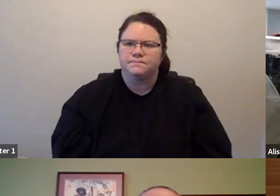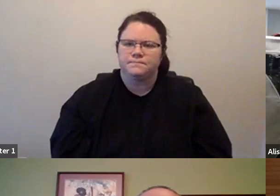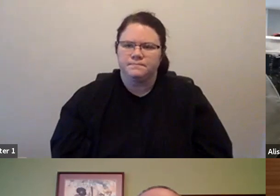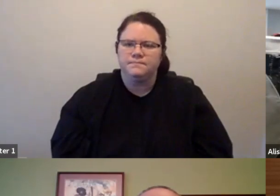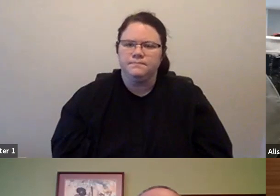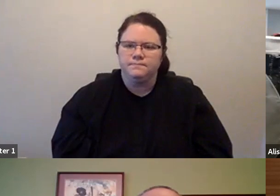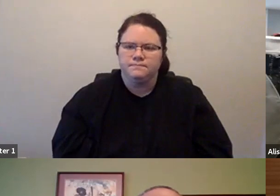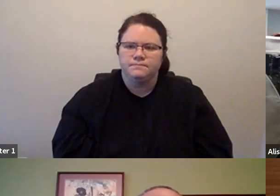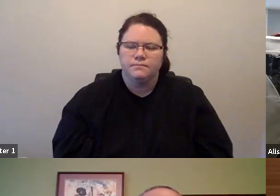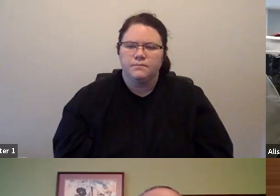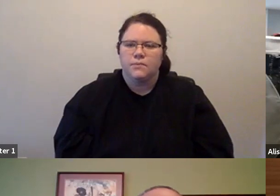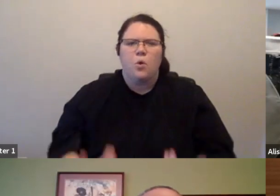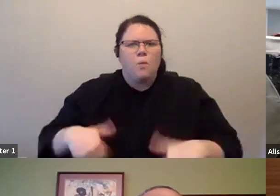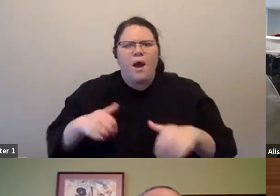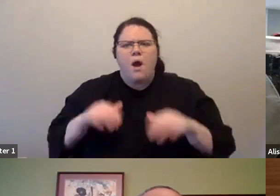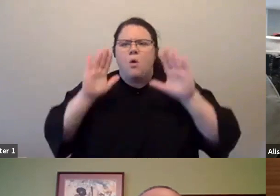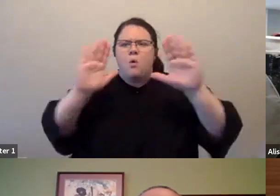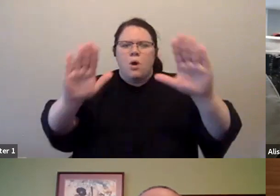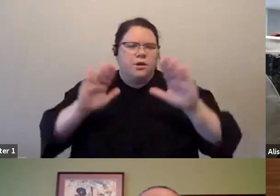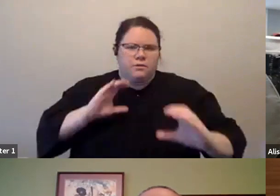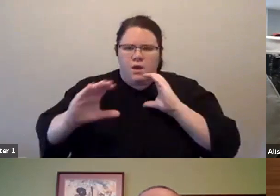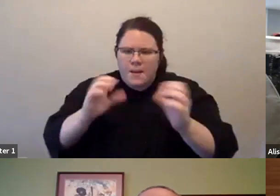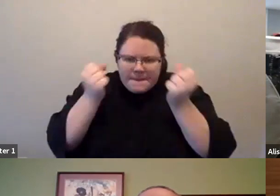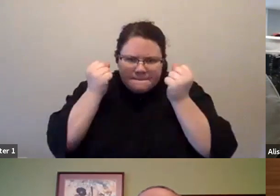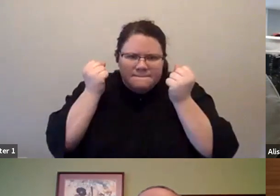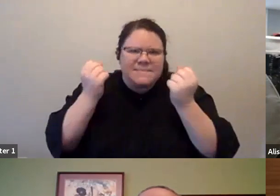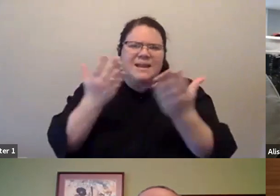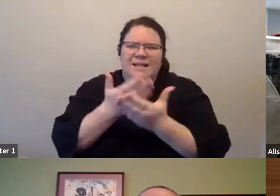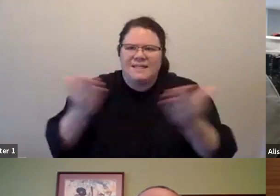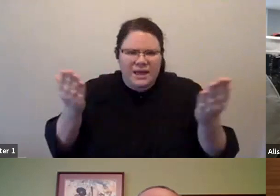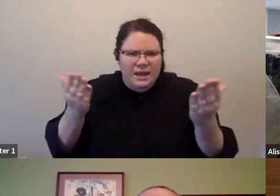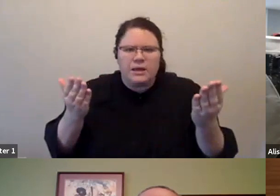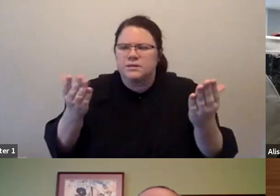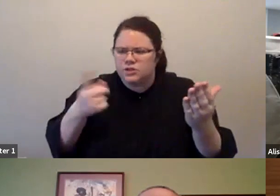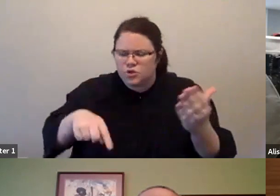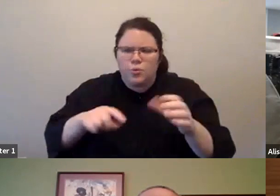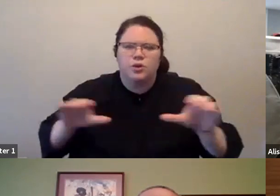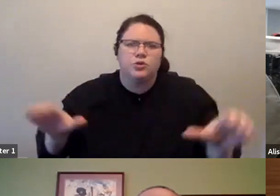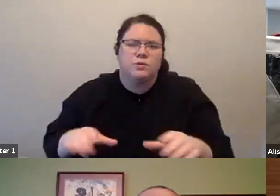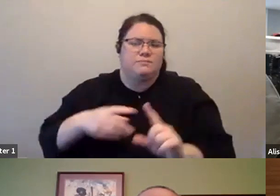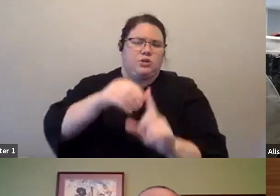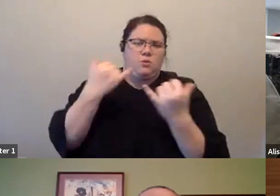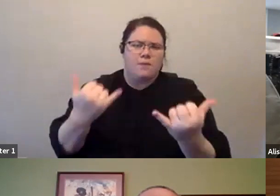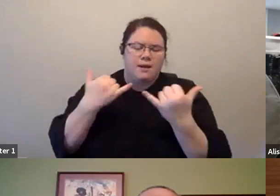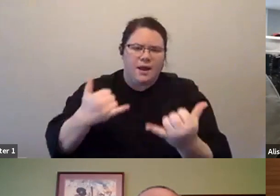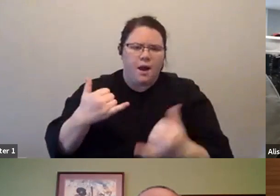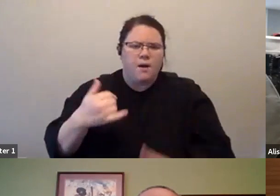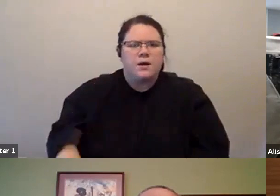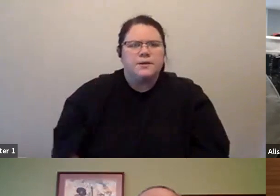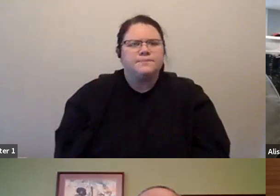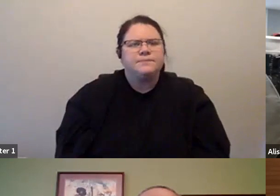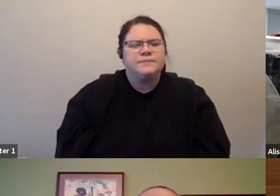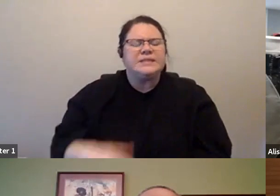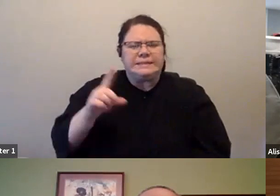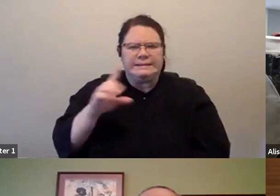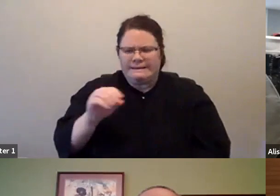Oh, this is wonderful. What a great conversation, and so many things that everyone is doing in this time. And it seemed like the D&I community